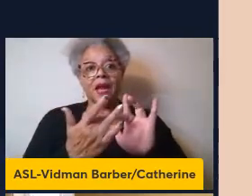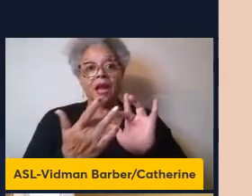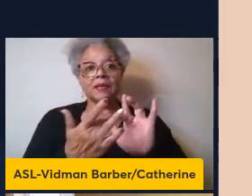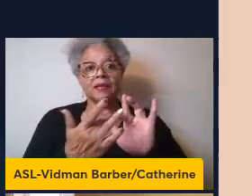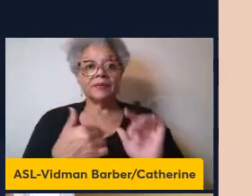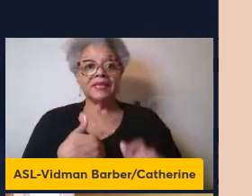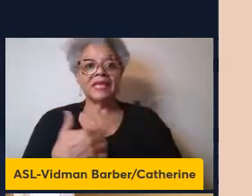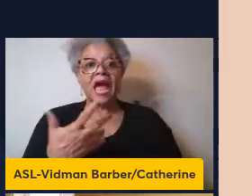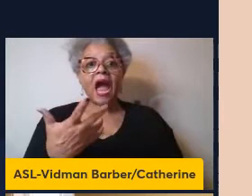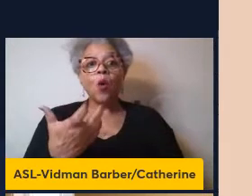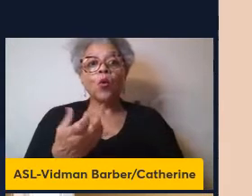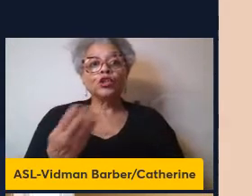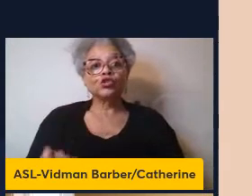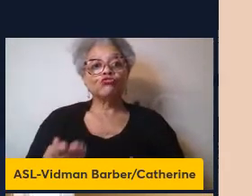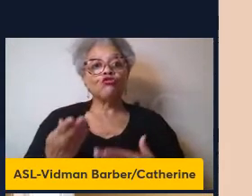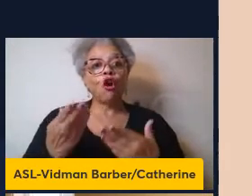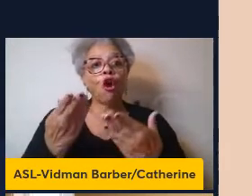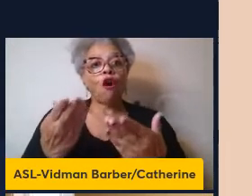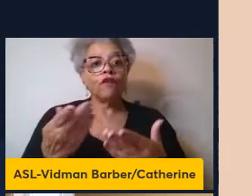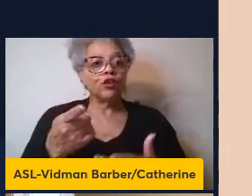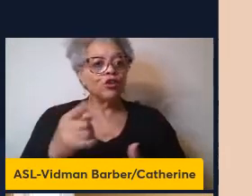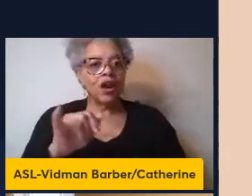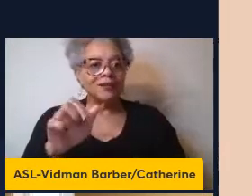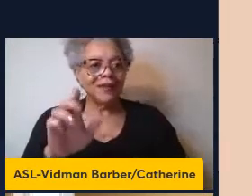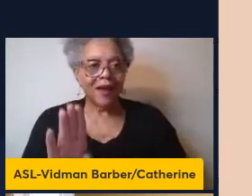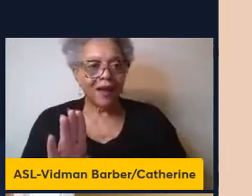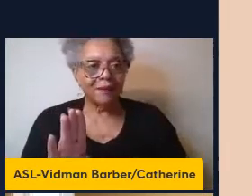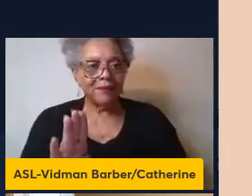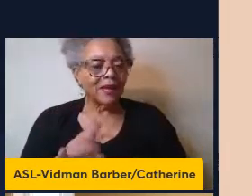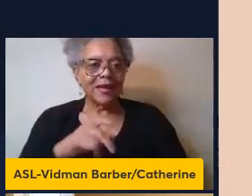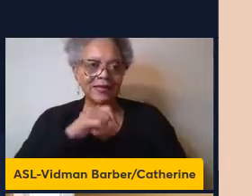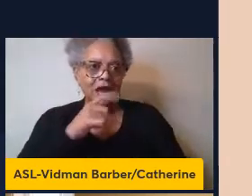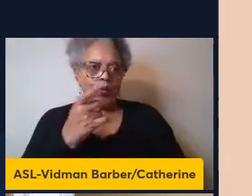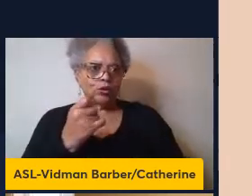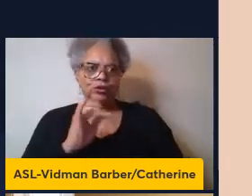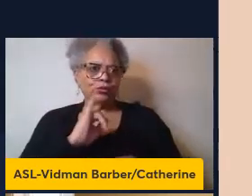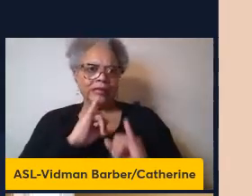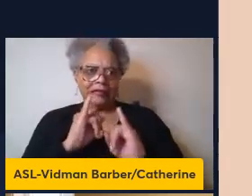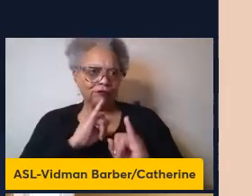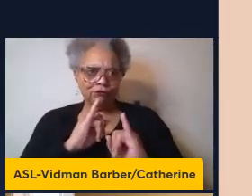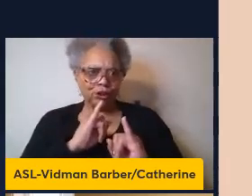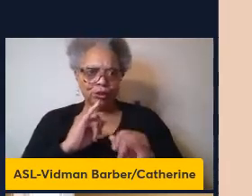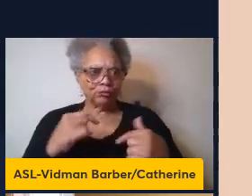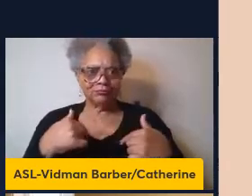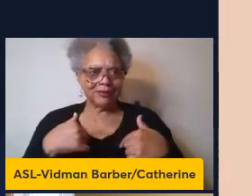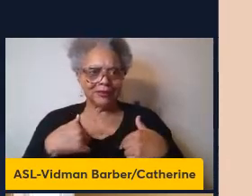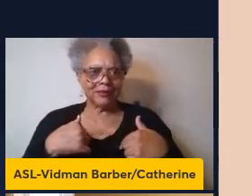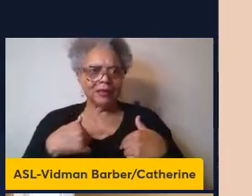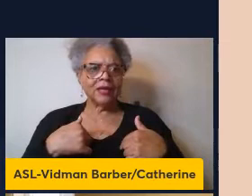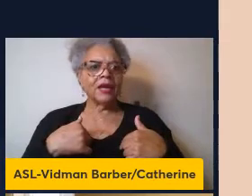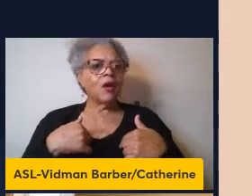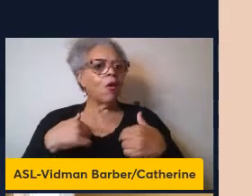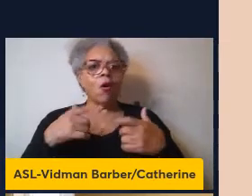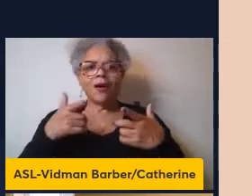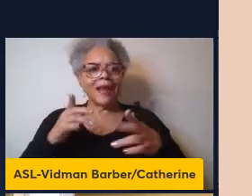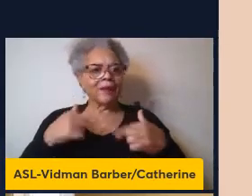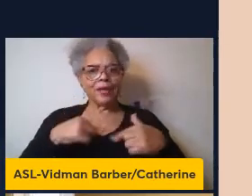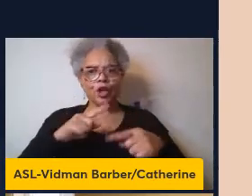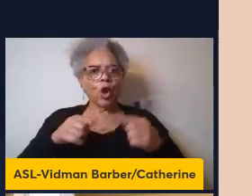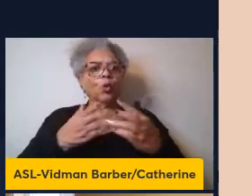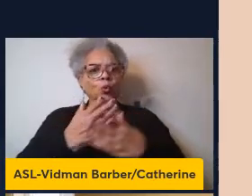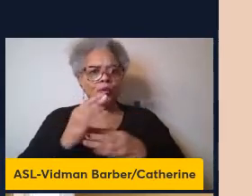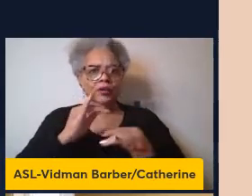I want to offer you a job. It's not even about, we want you to interview, or they may let me go through the interview process, but